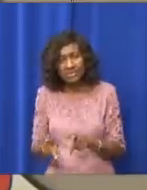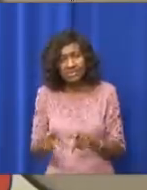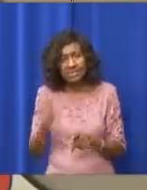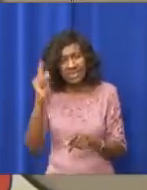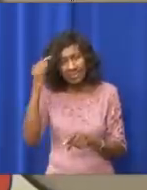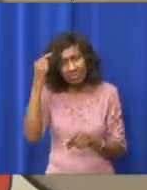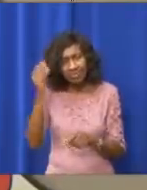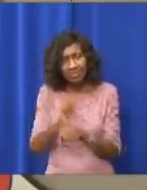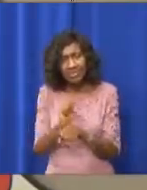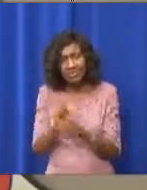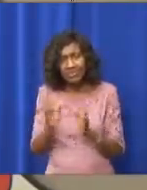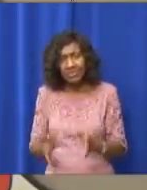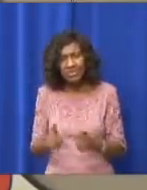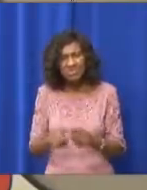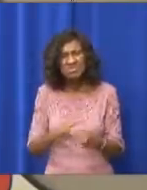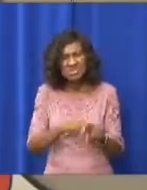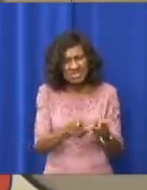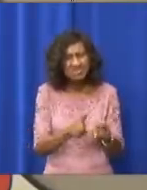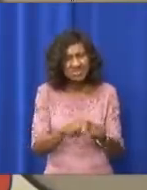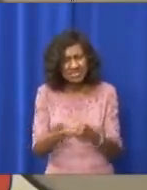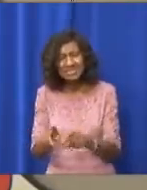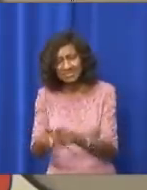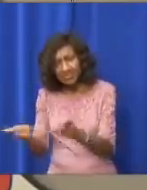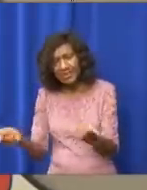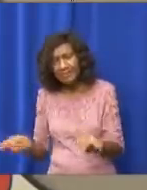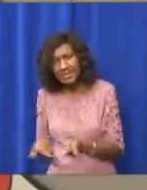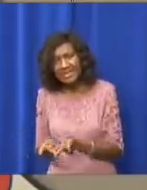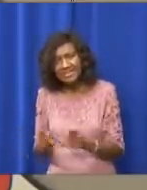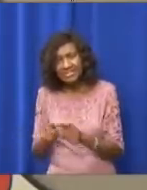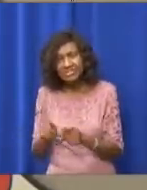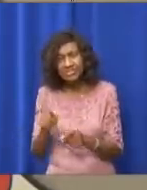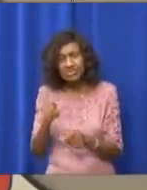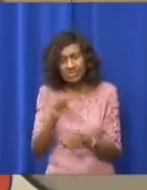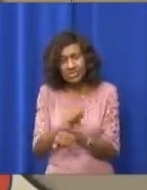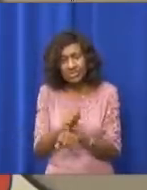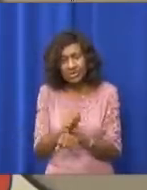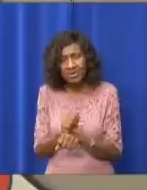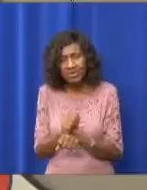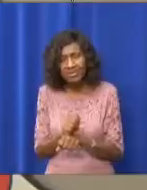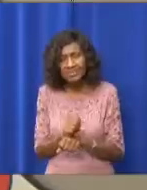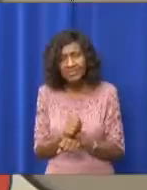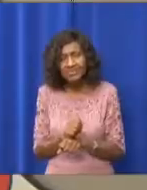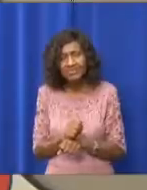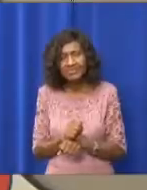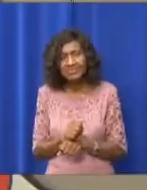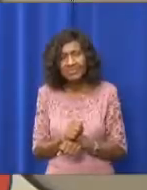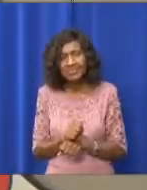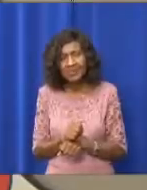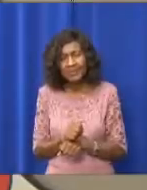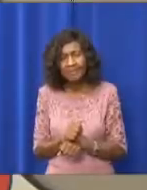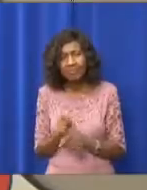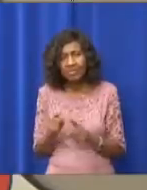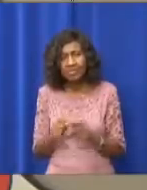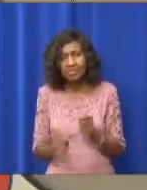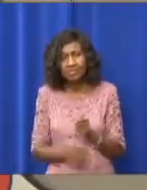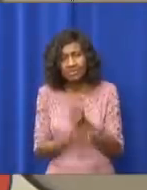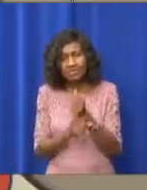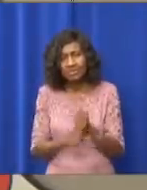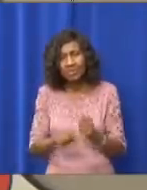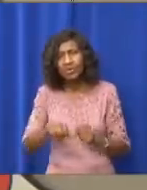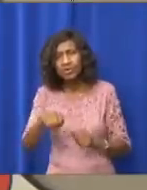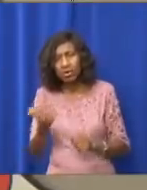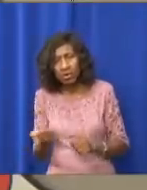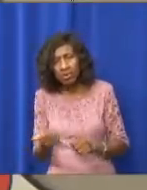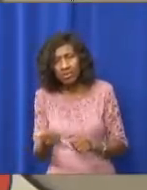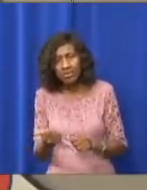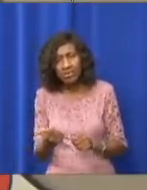on 2,850 civil servants to determine who could be available for redeployment to support other tasks,